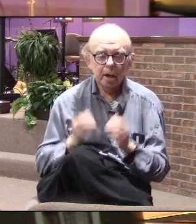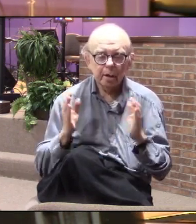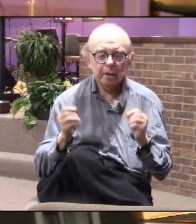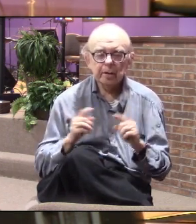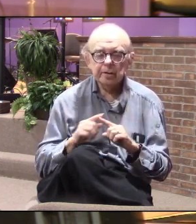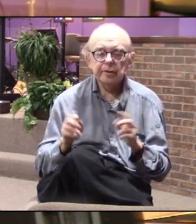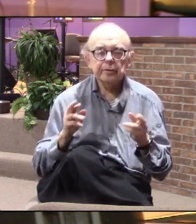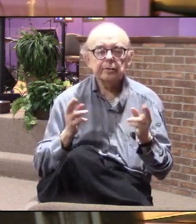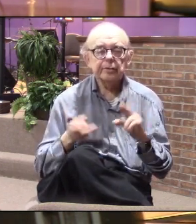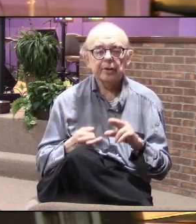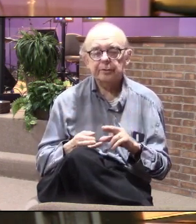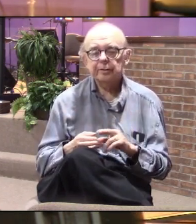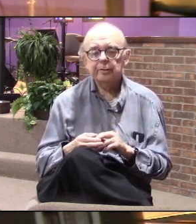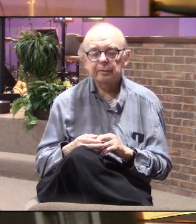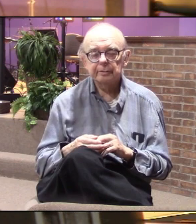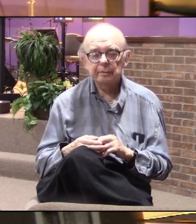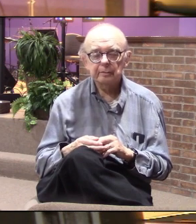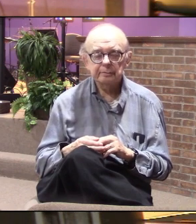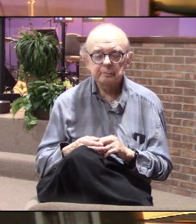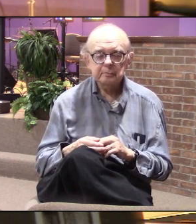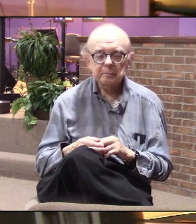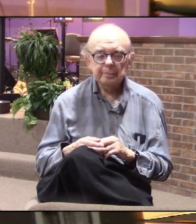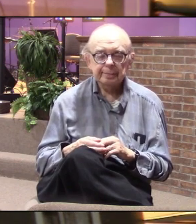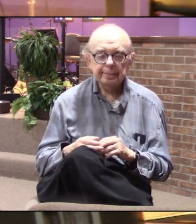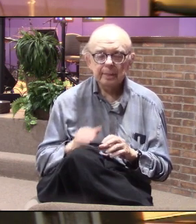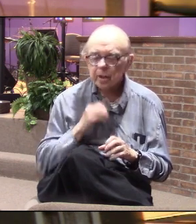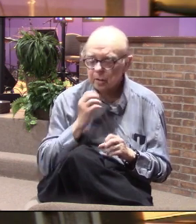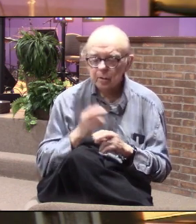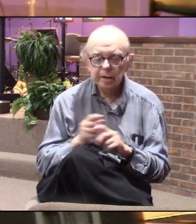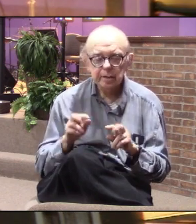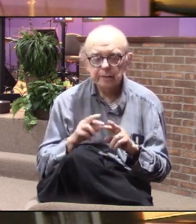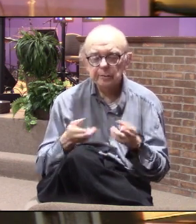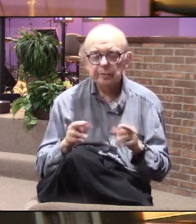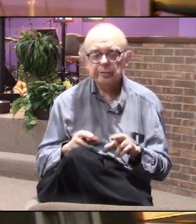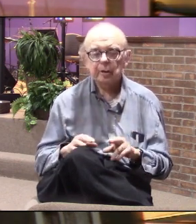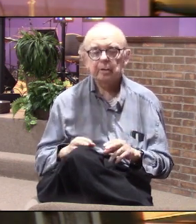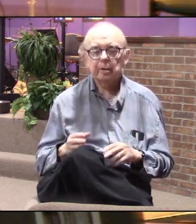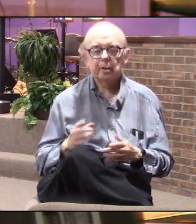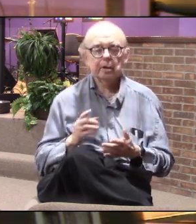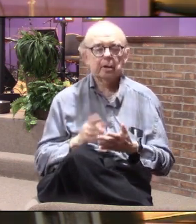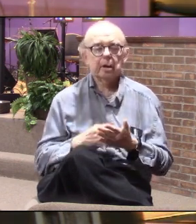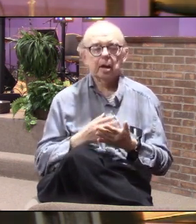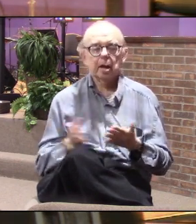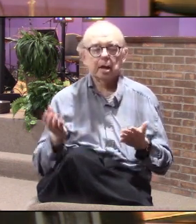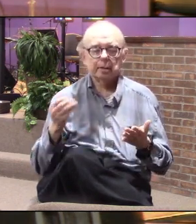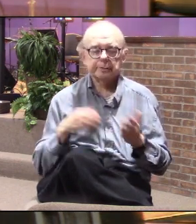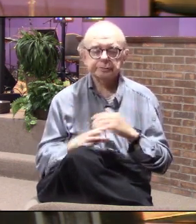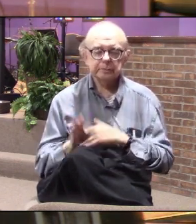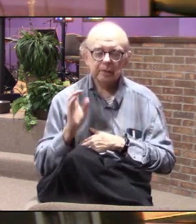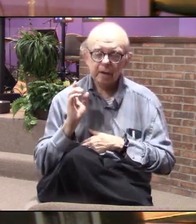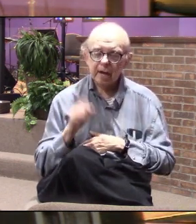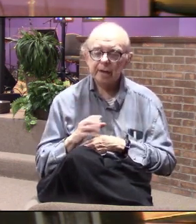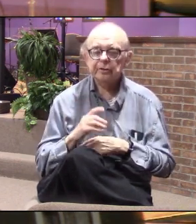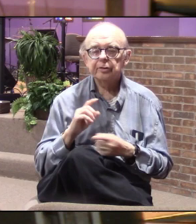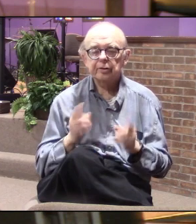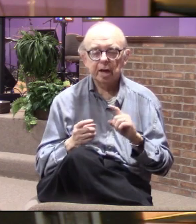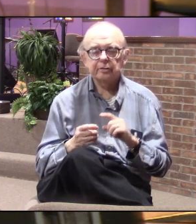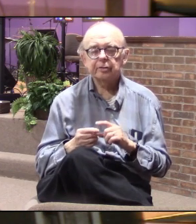different results. You don't get different results. Something in there must